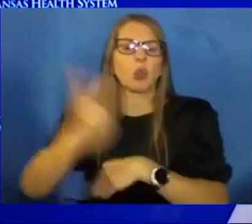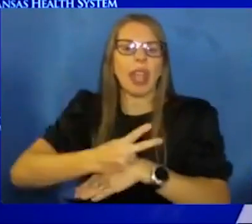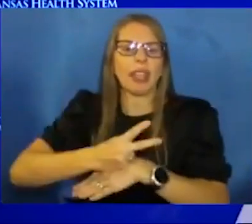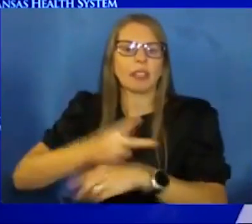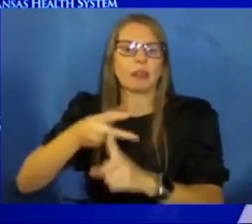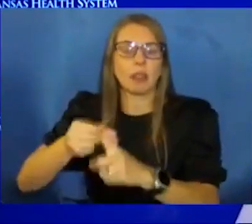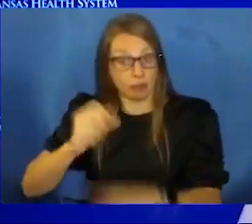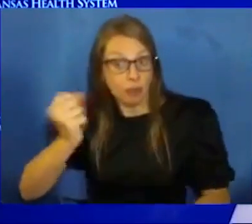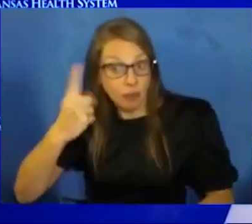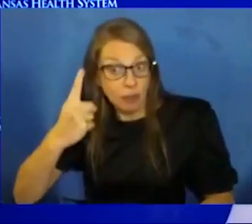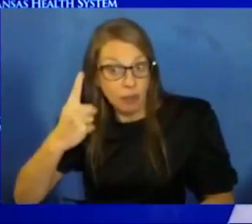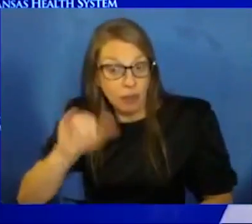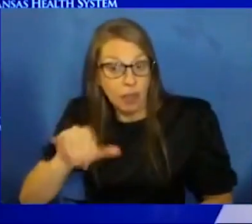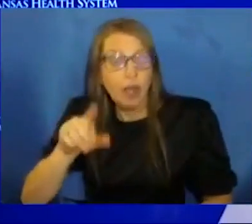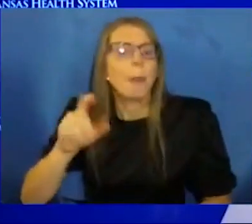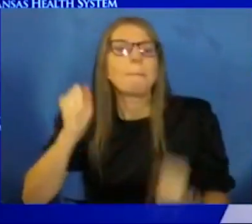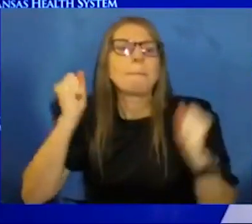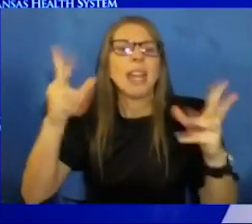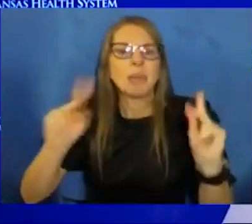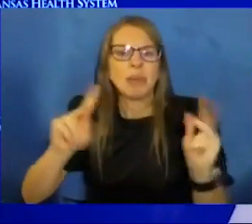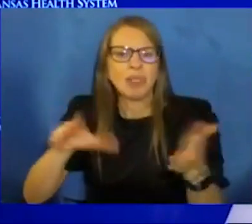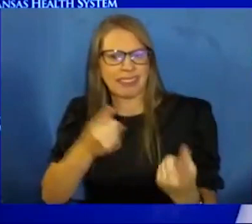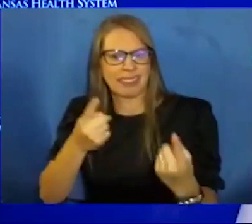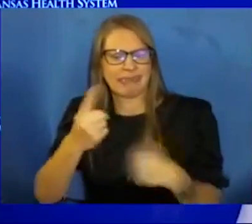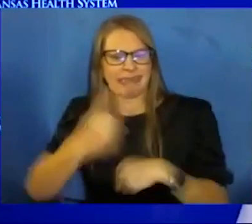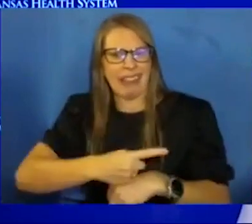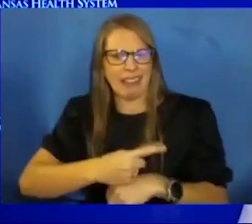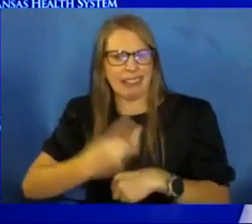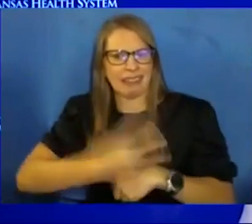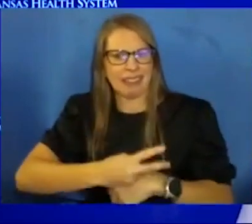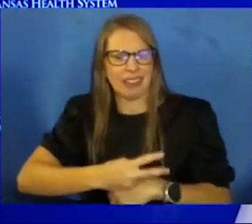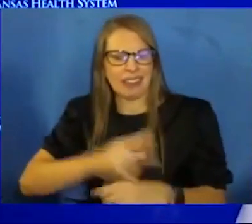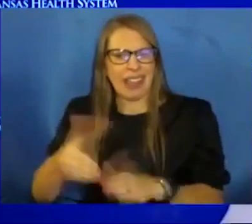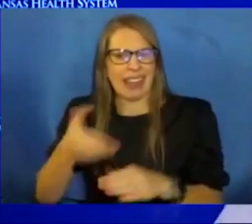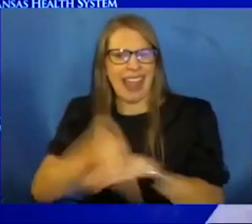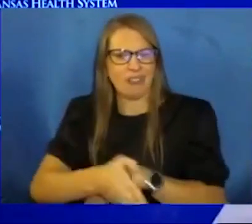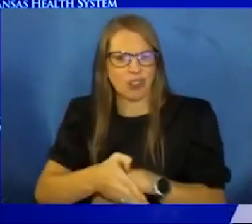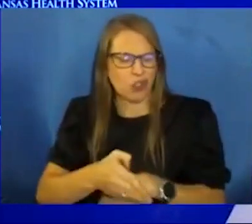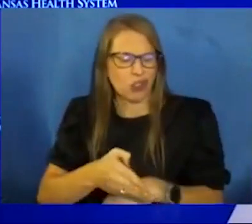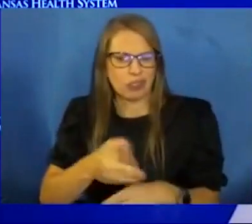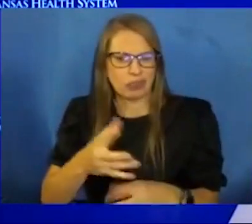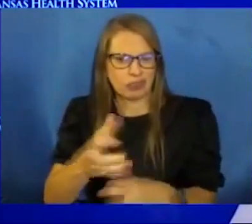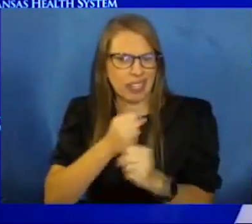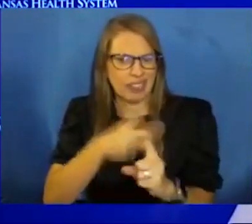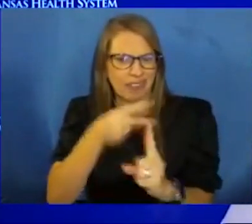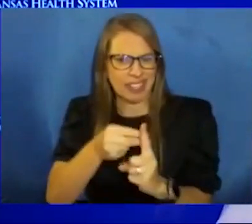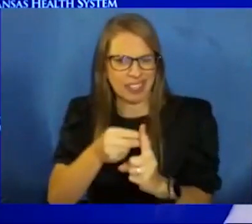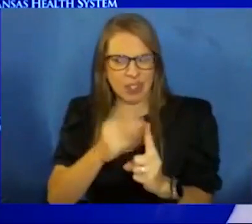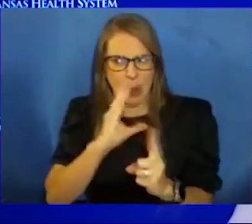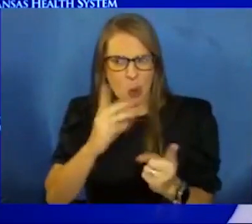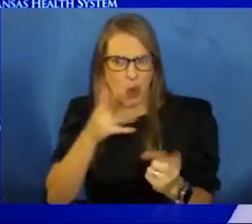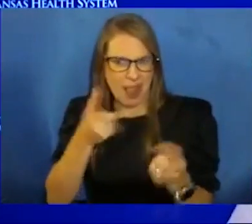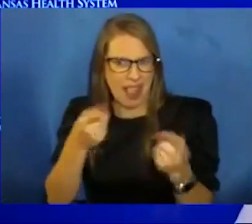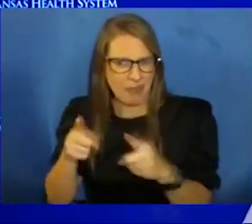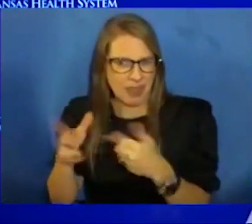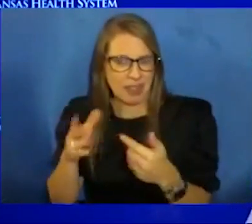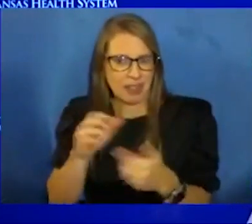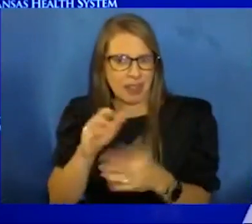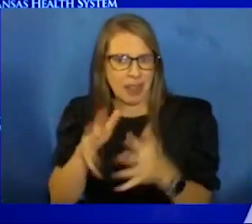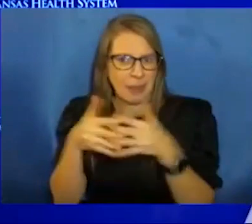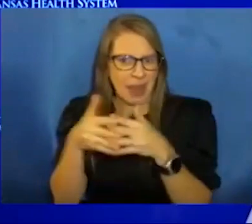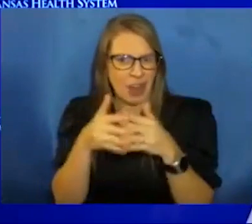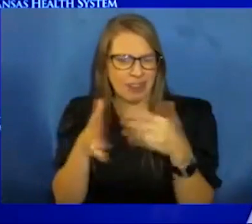well, but a lot of them are also probably saying, I'm not getting the vaccine because somebody died within 2 days. Well, if you understand that, there